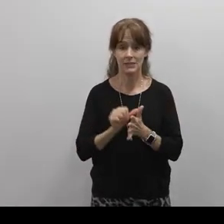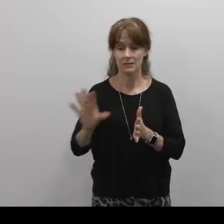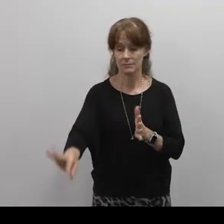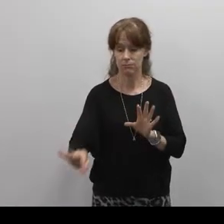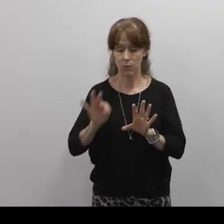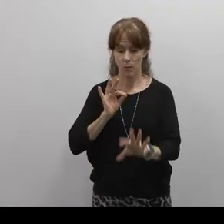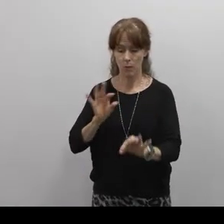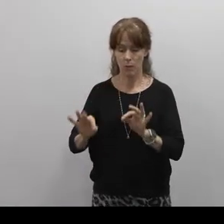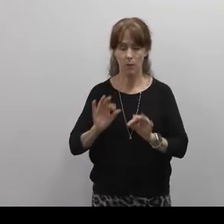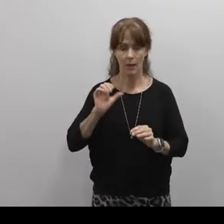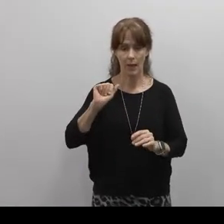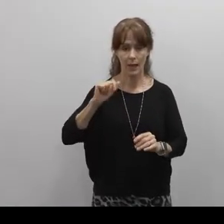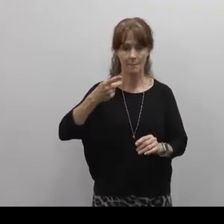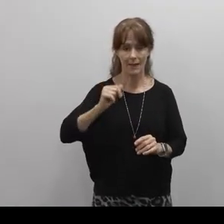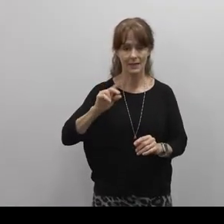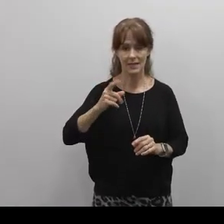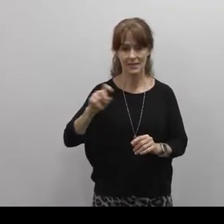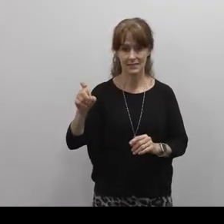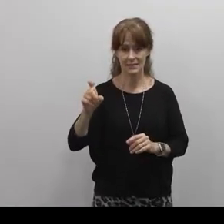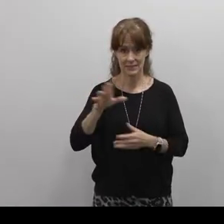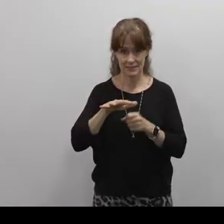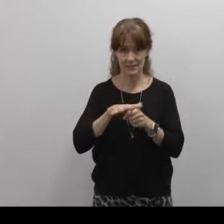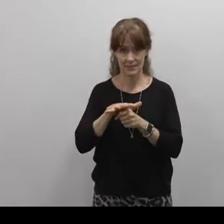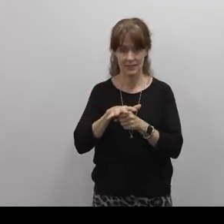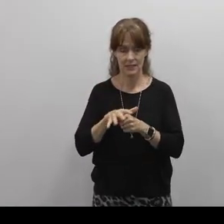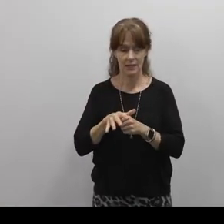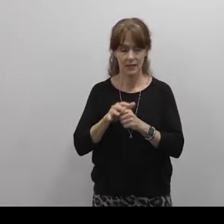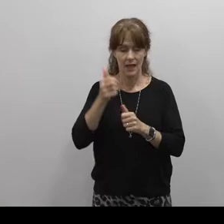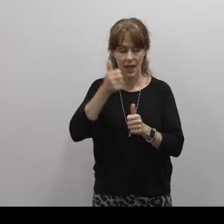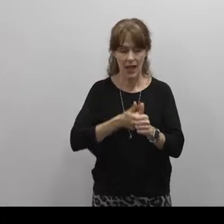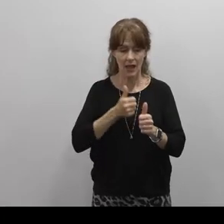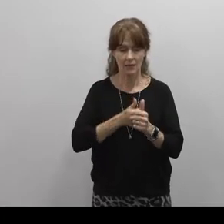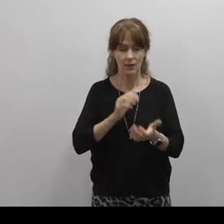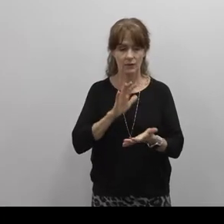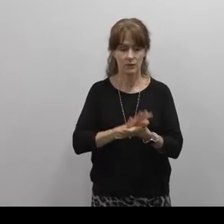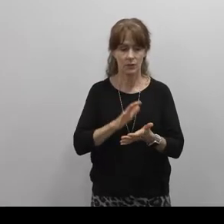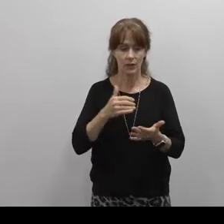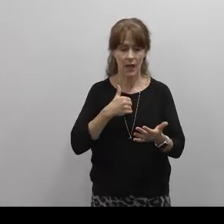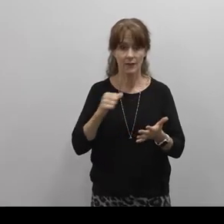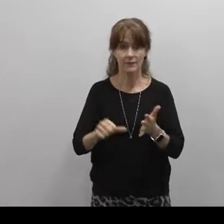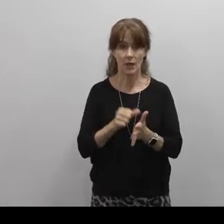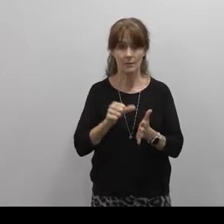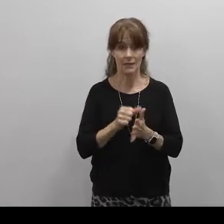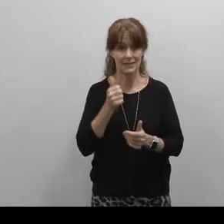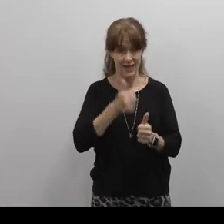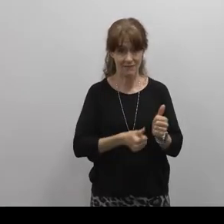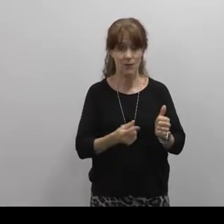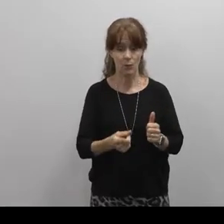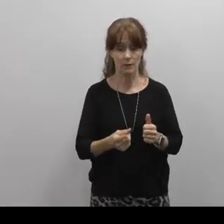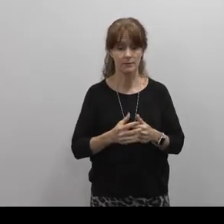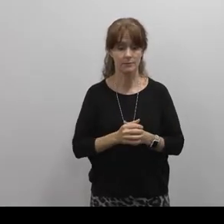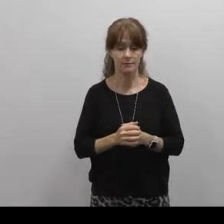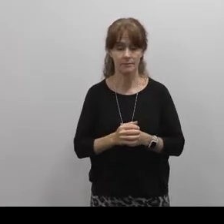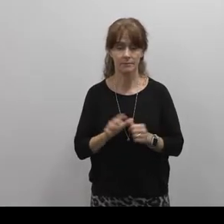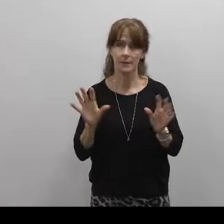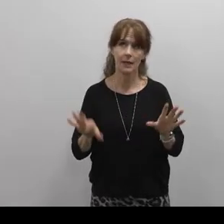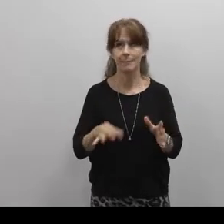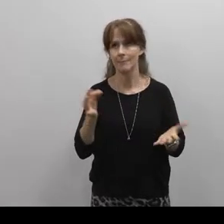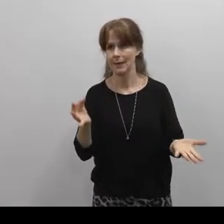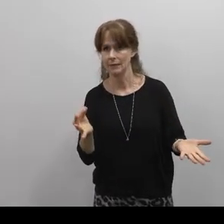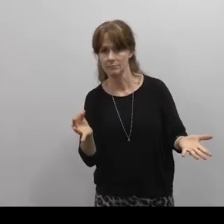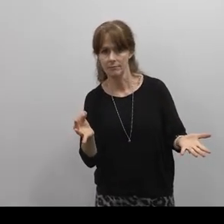that appendix section in particular. Every school site has those type of pages, right? So if you were to pick